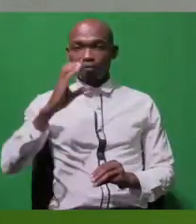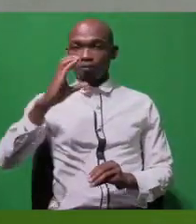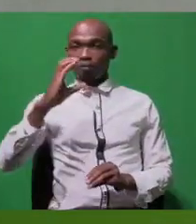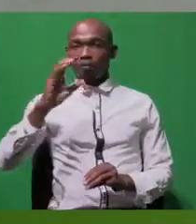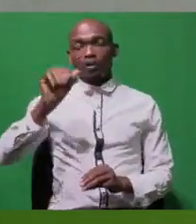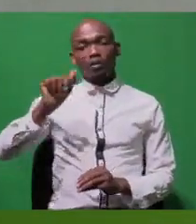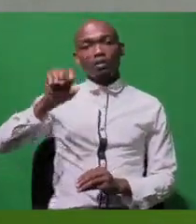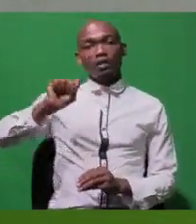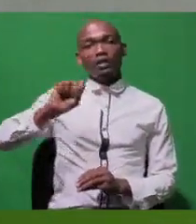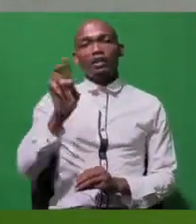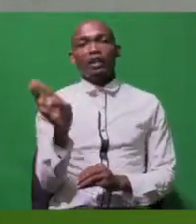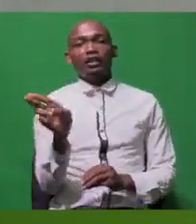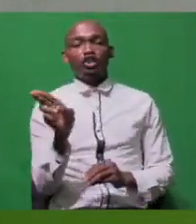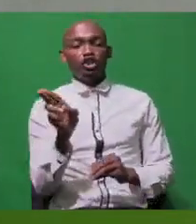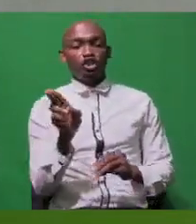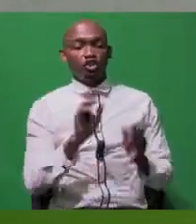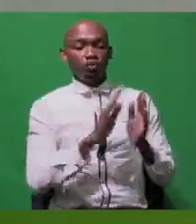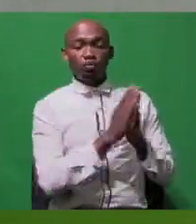3-column